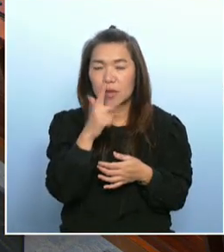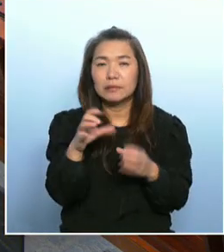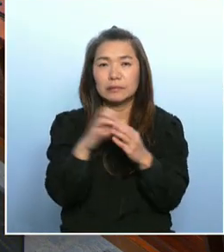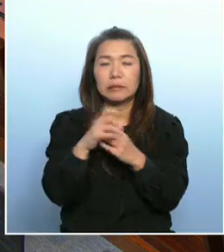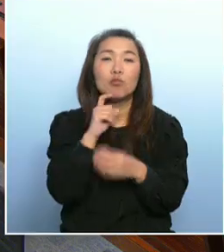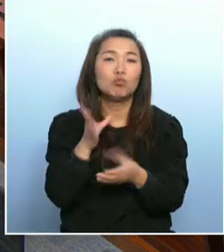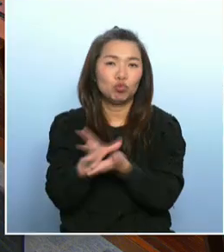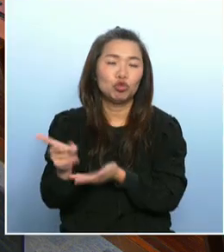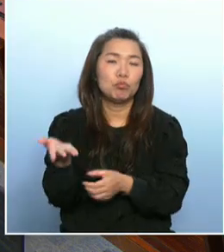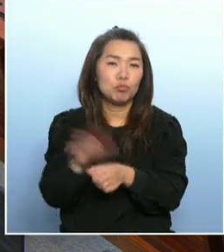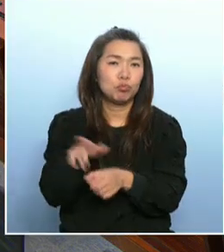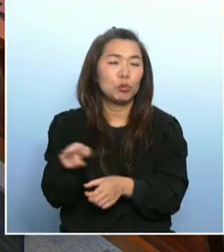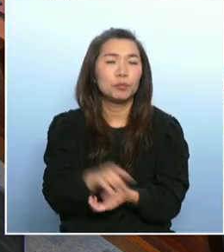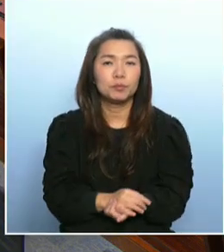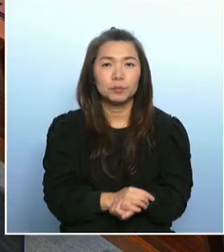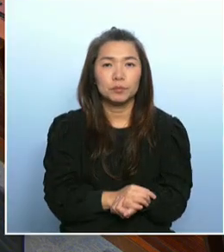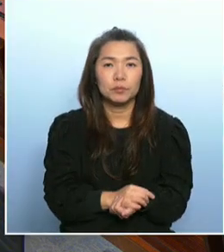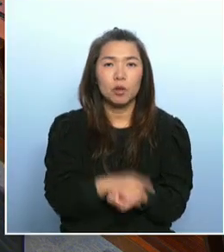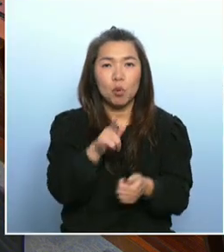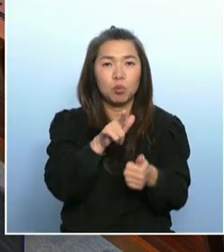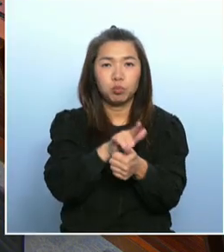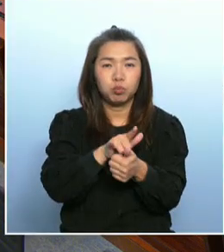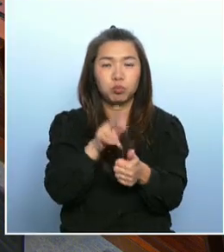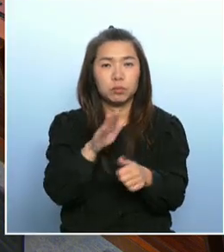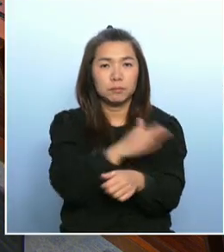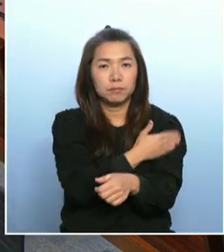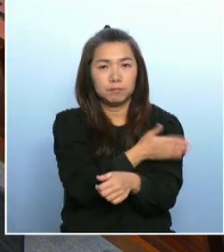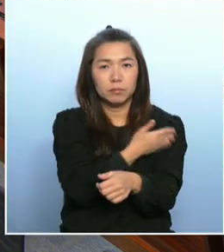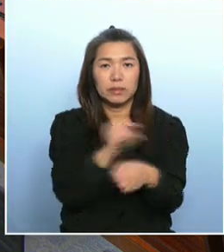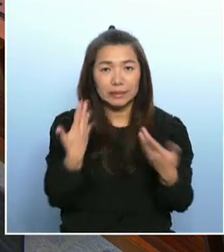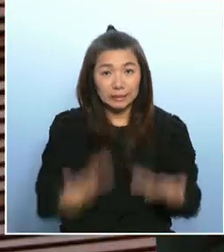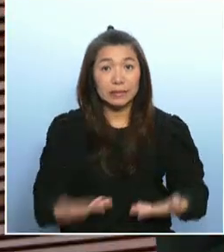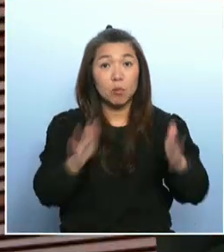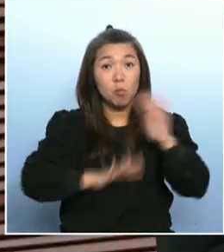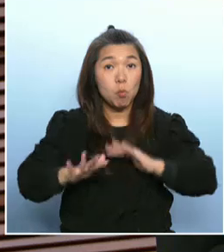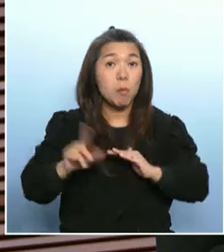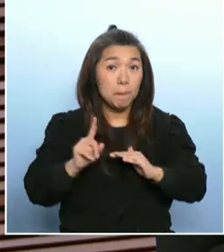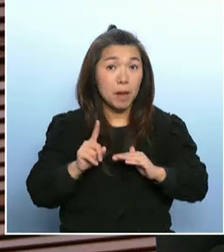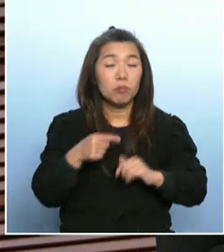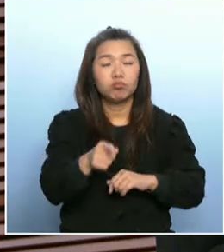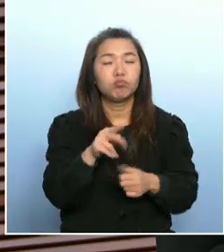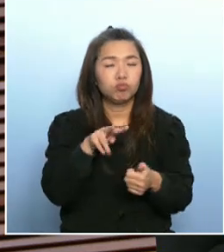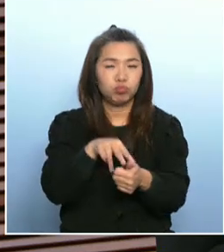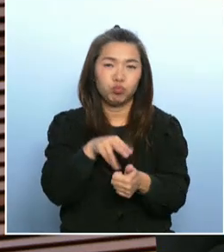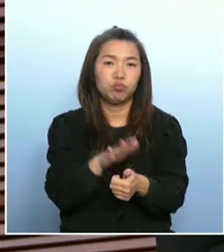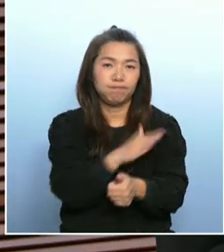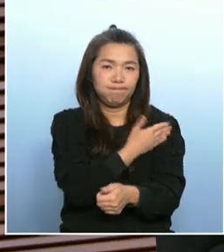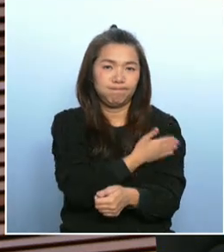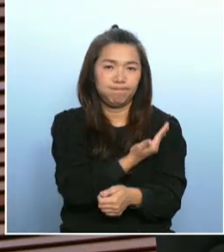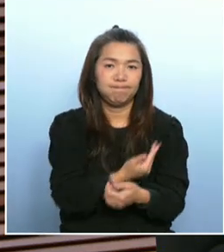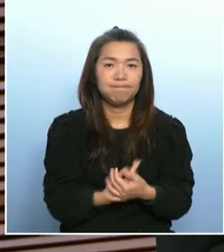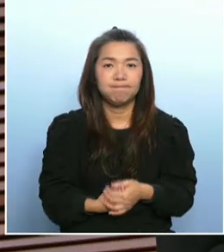Thank you. Under Secretary, regarding question about care workers,